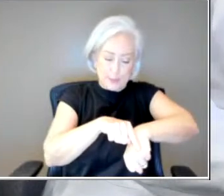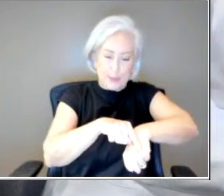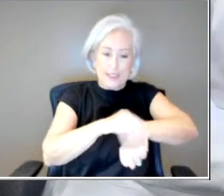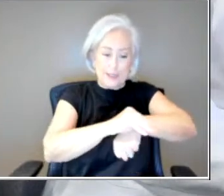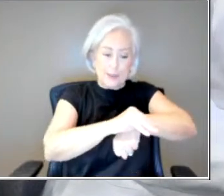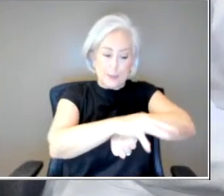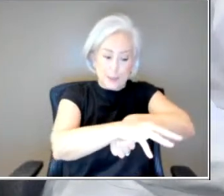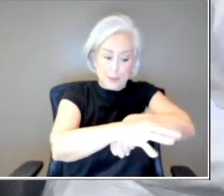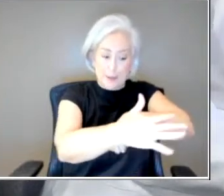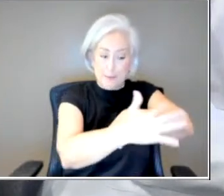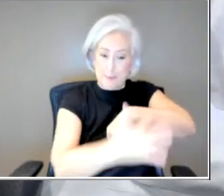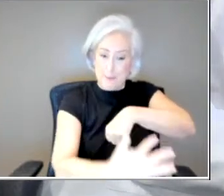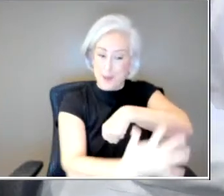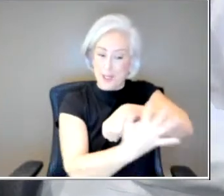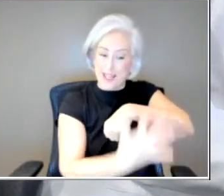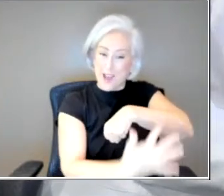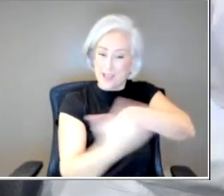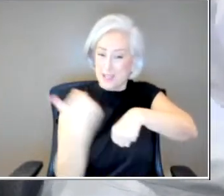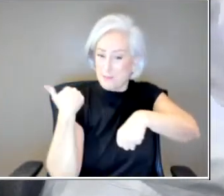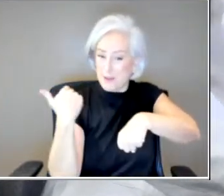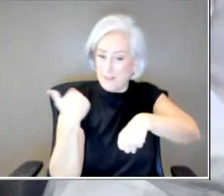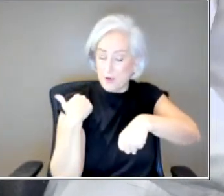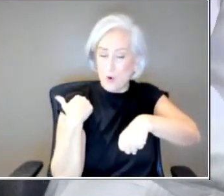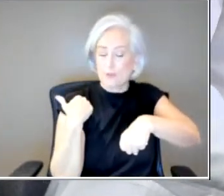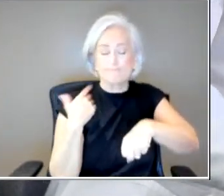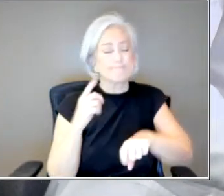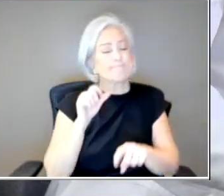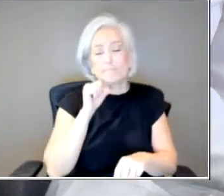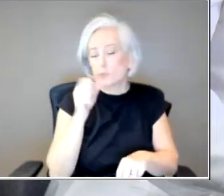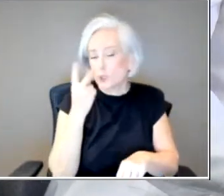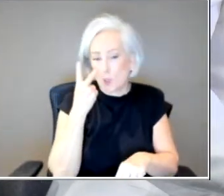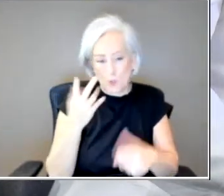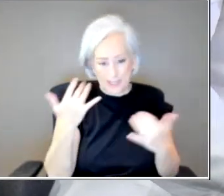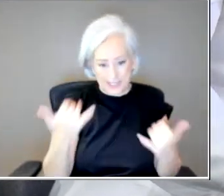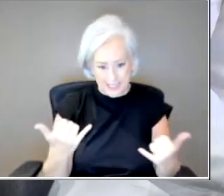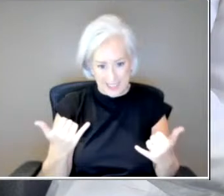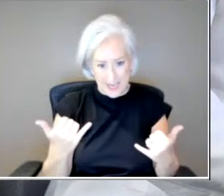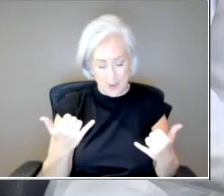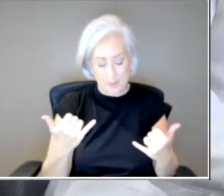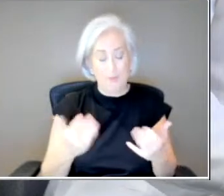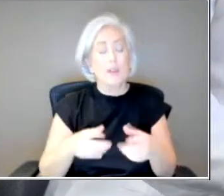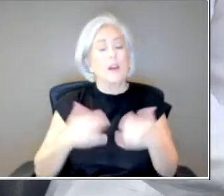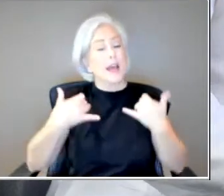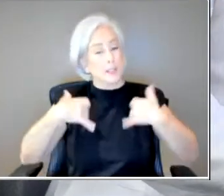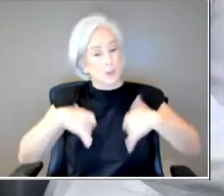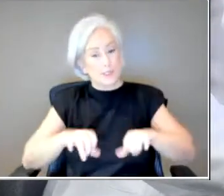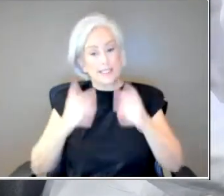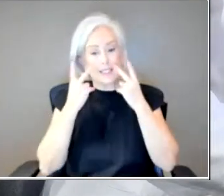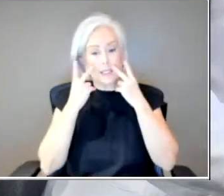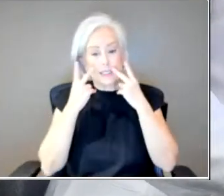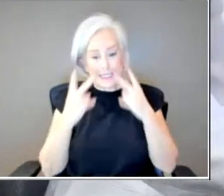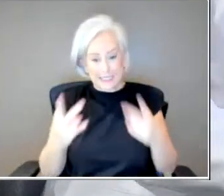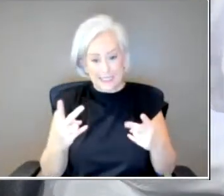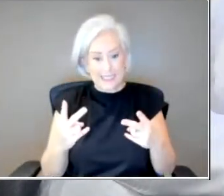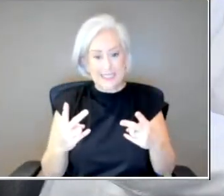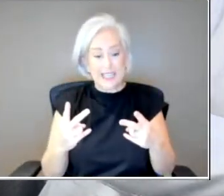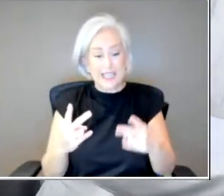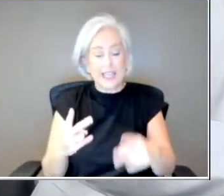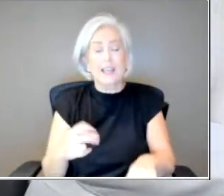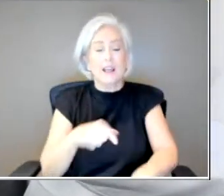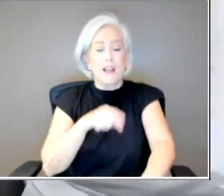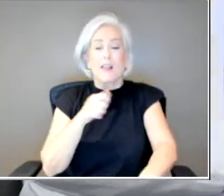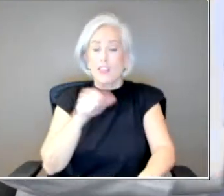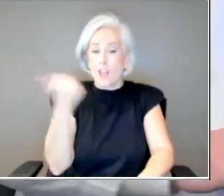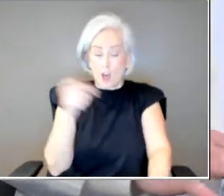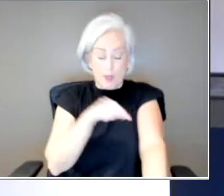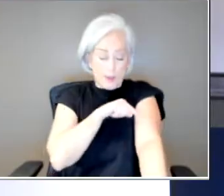outside of the knee, you no longer see any of that, which is what we want to see. And we still do see flow through that vessel that was going there.